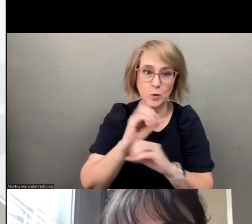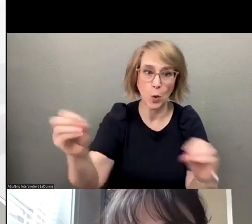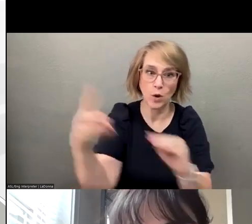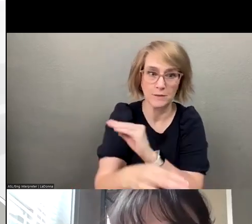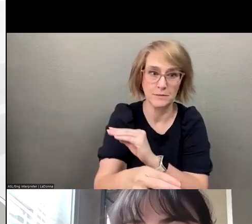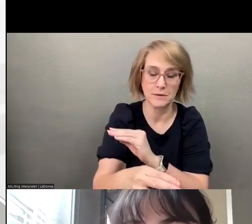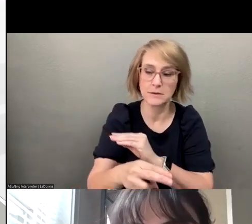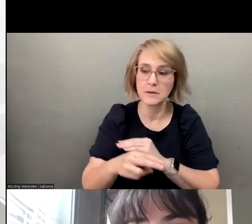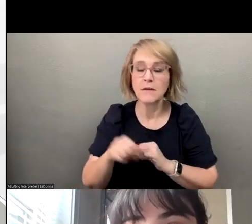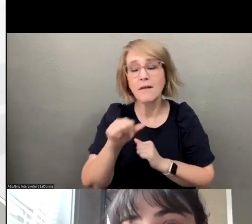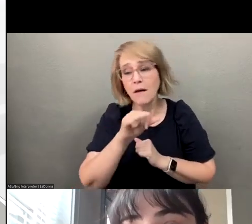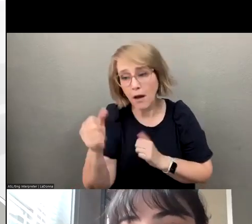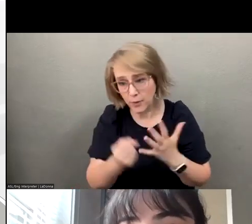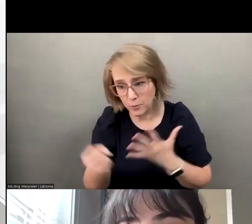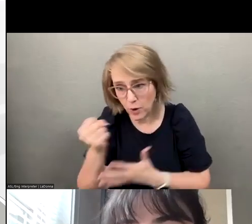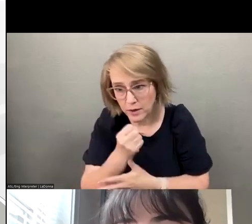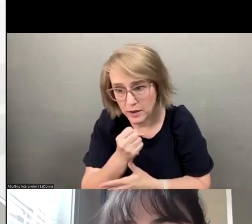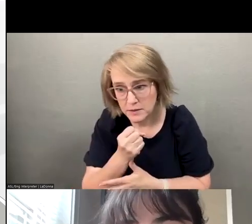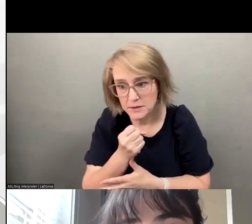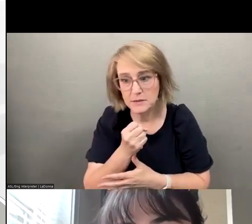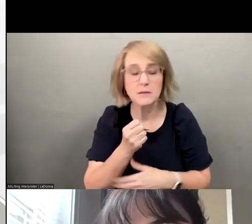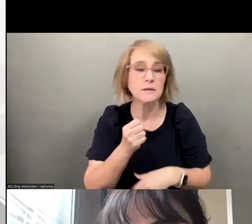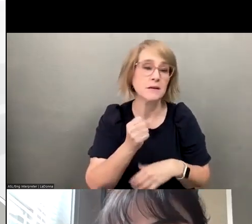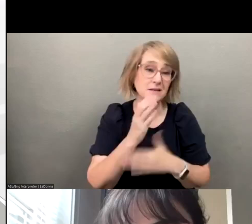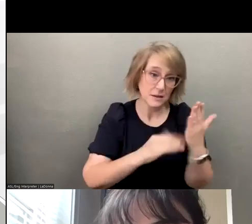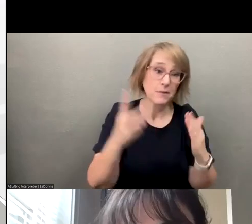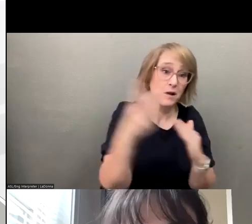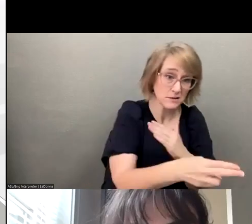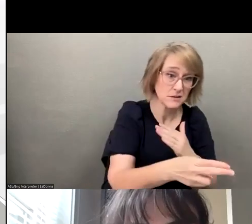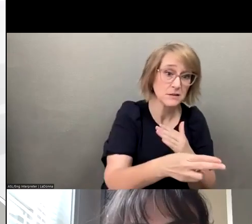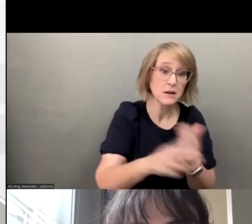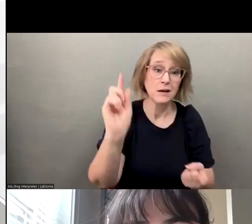other priorities we've seen get some cuts, some diminished